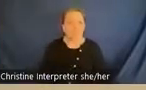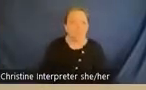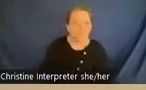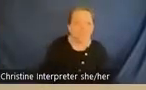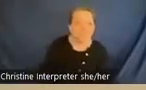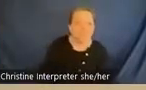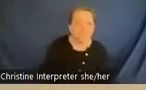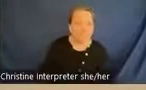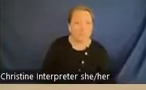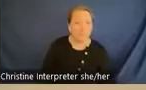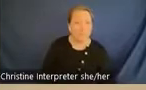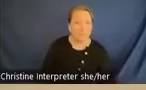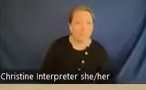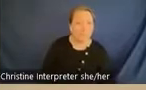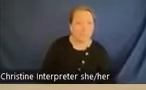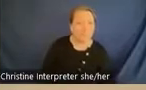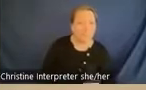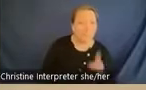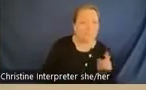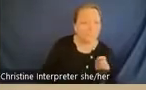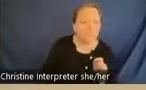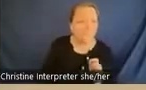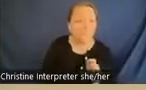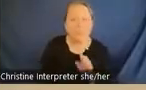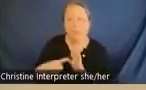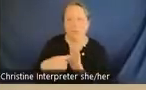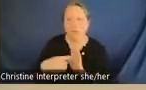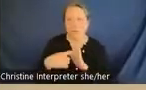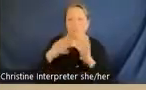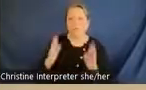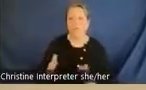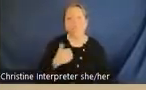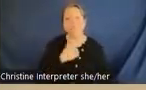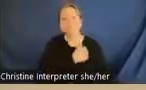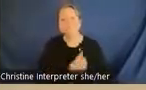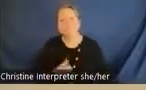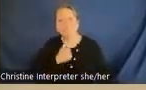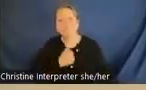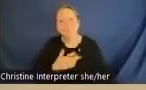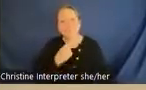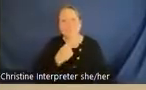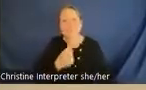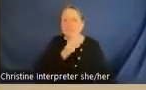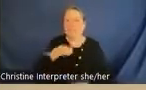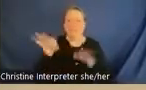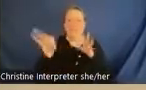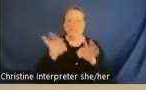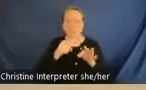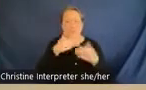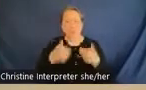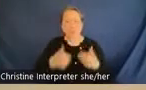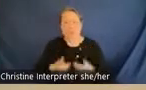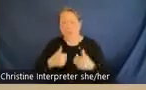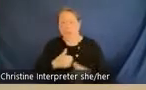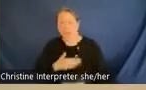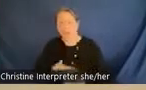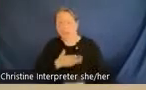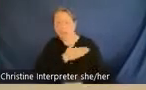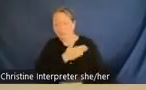I would suggest, first of all, I want to apologize for not identifying myself visually. I am